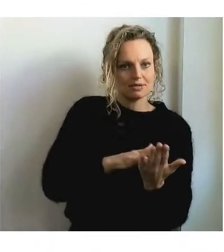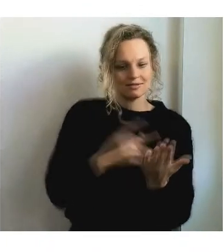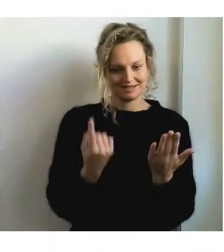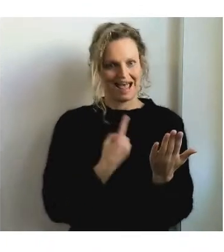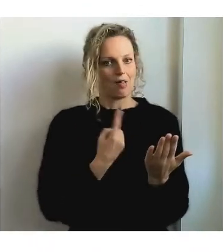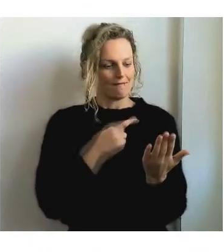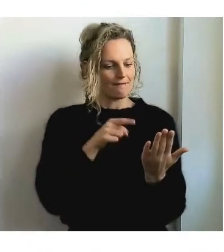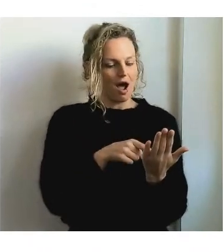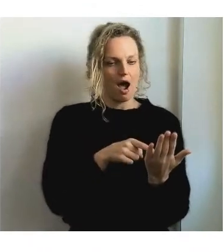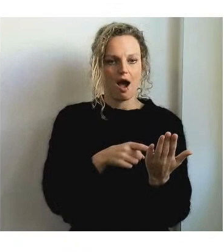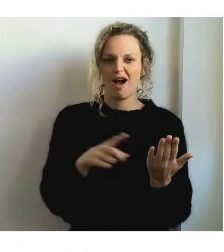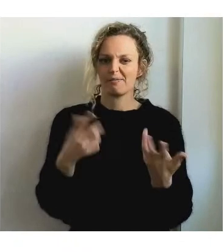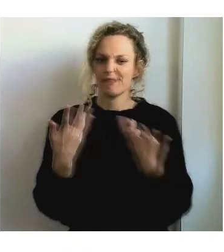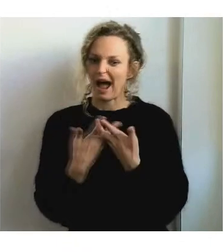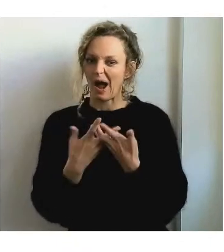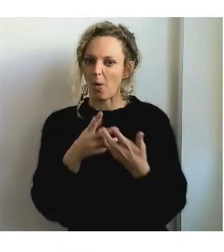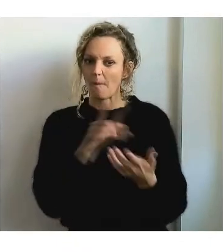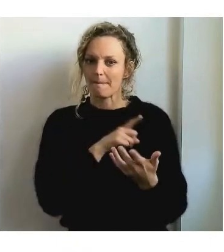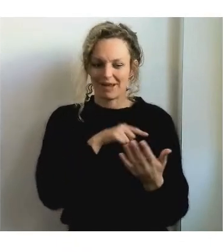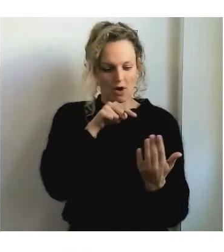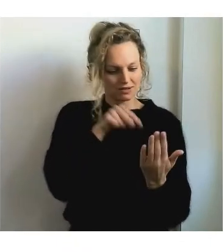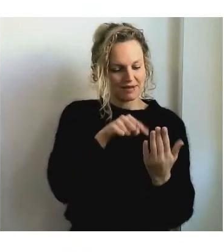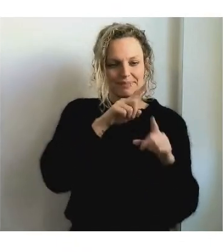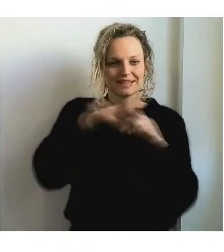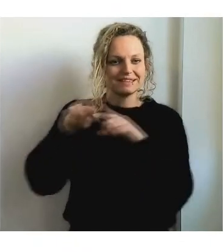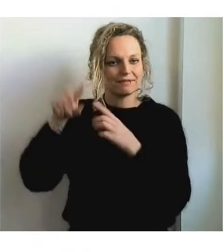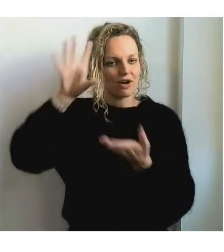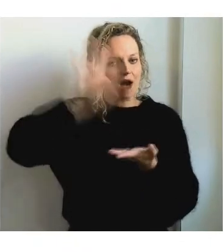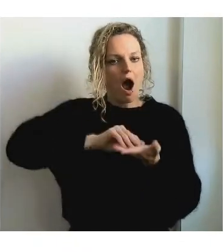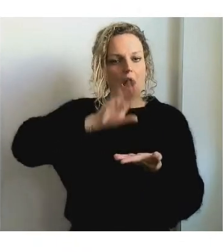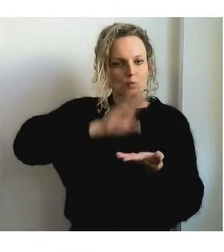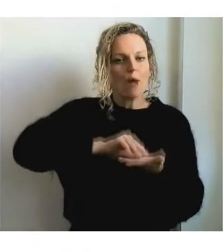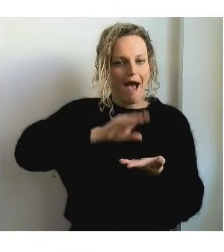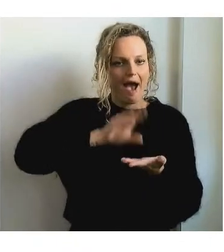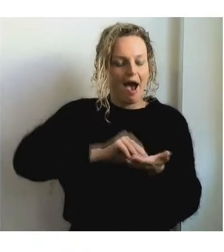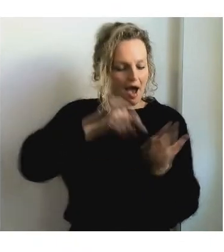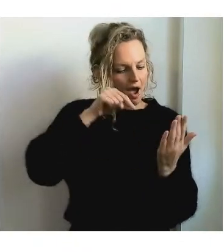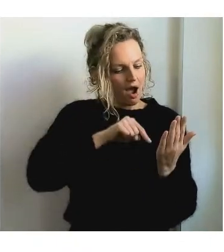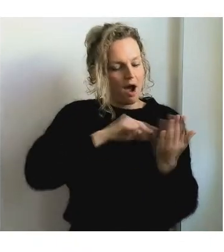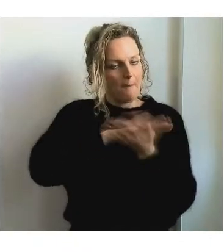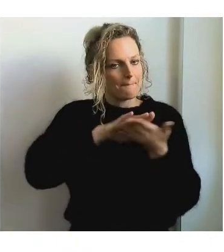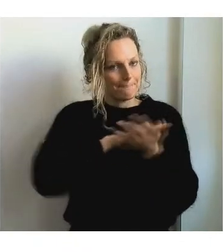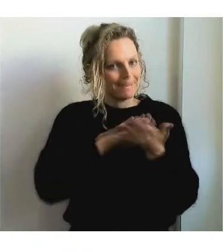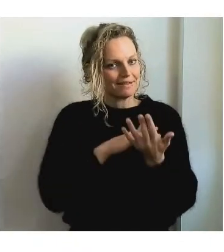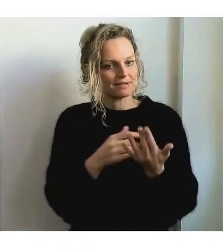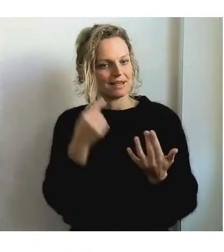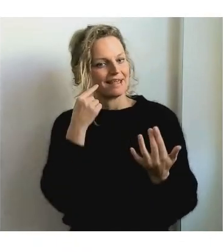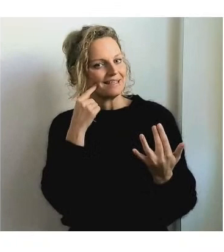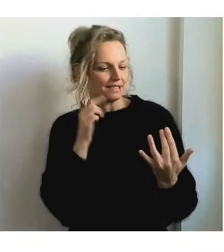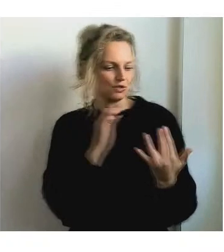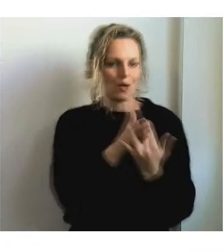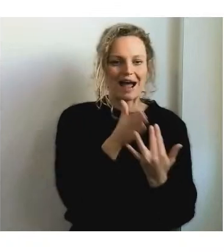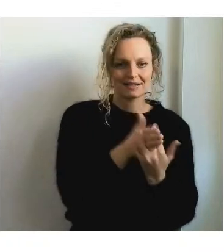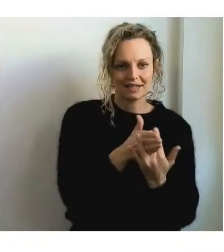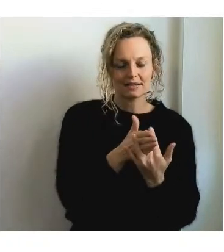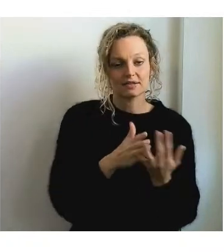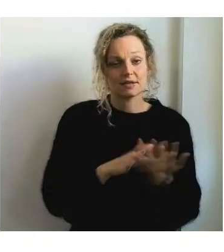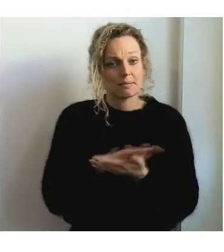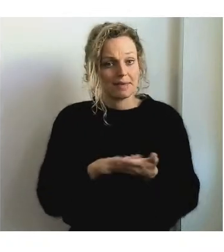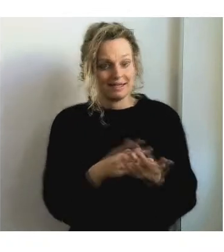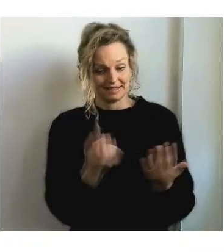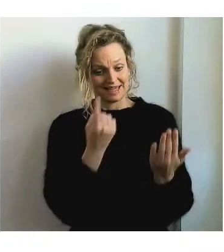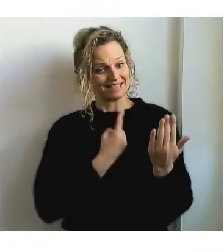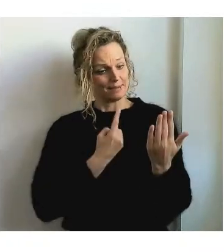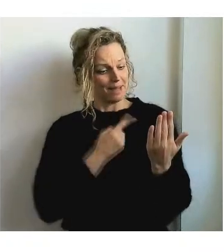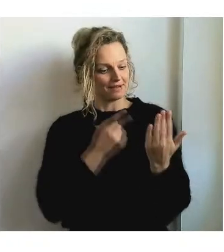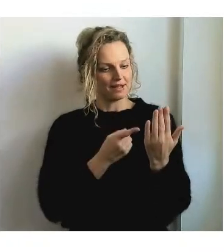of certain pieces of hardware. Meant that they were able to independently socialise